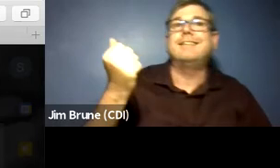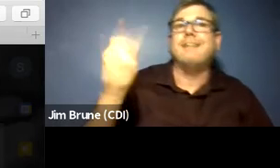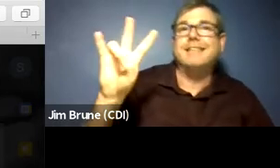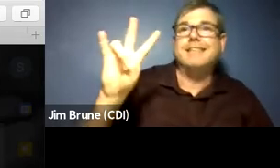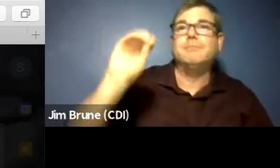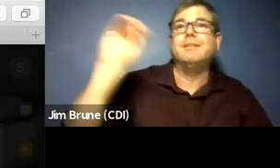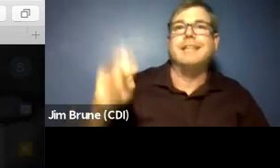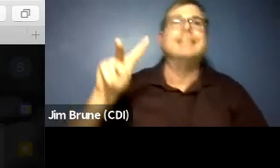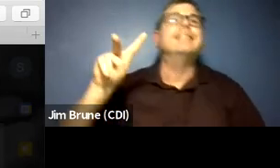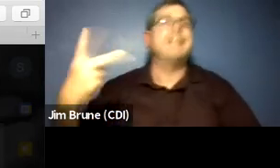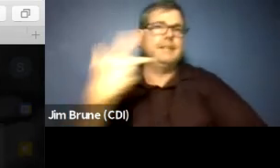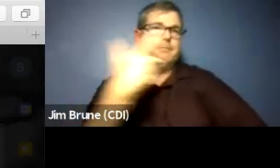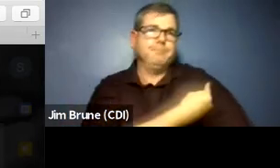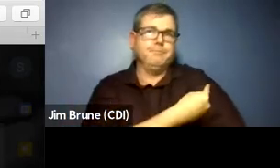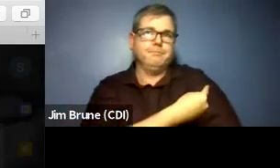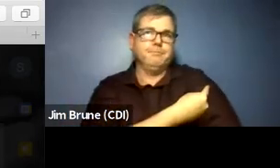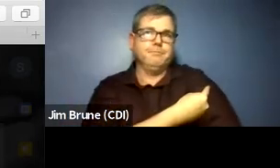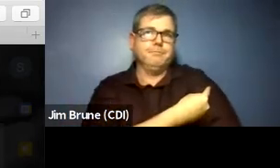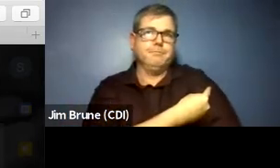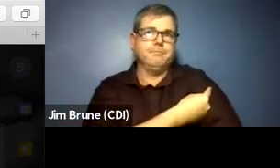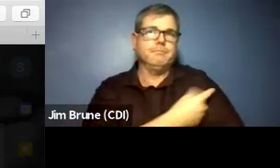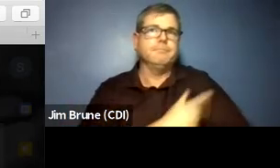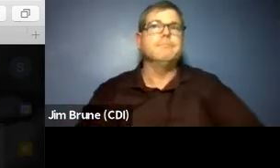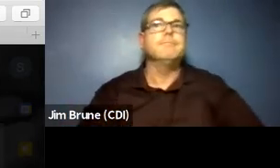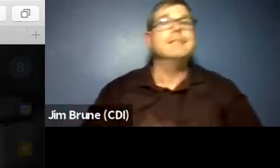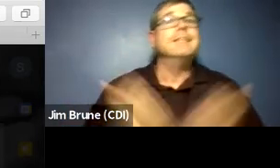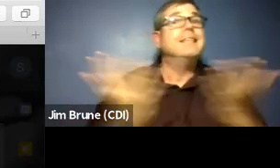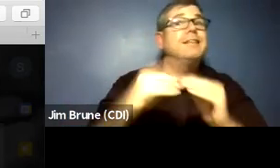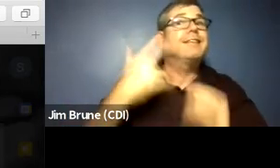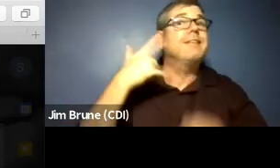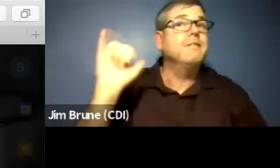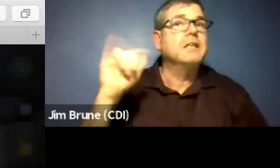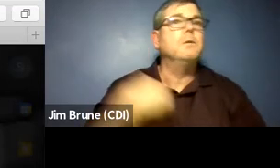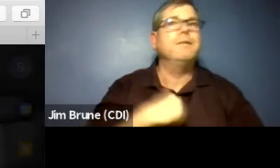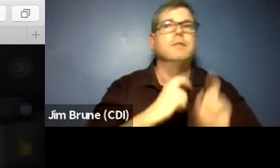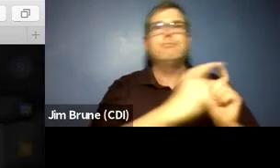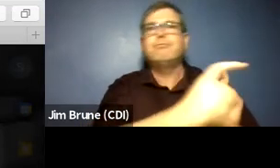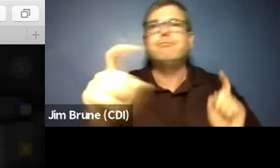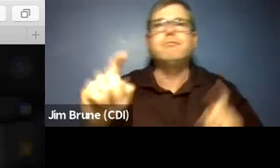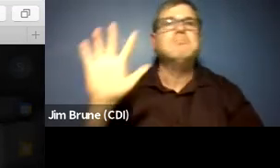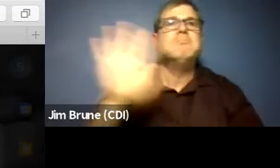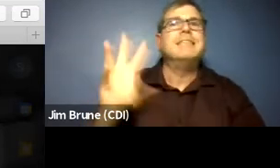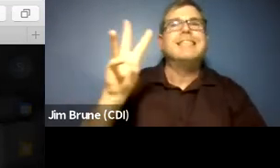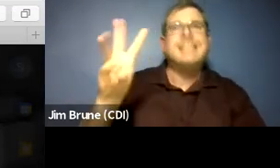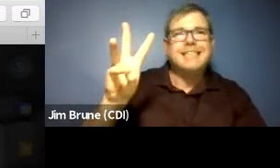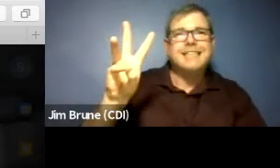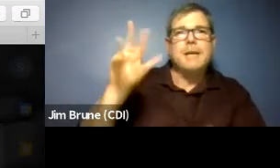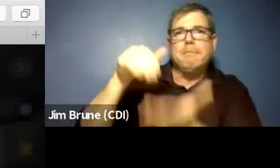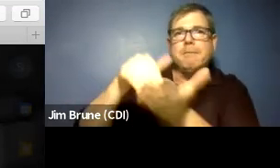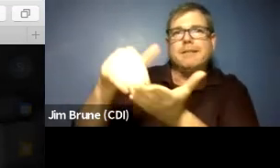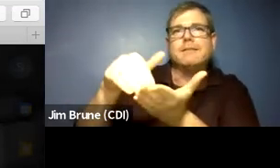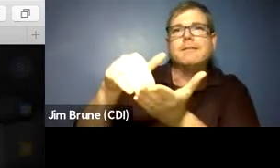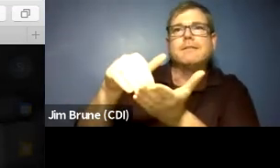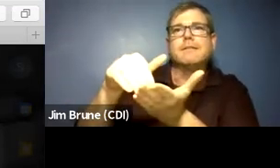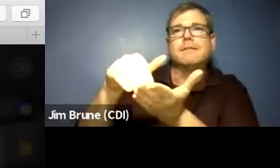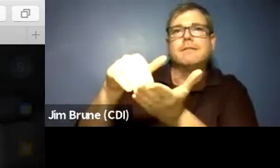And so far in California, we have administered about 6 million doses, which is about similar to the numbers